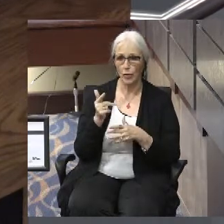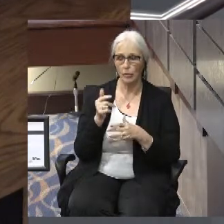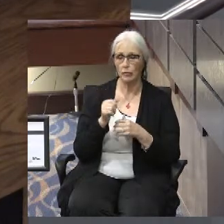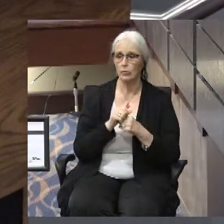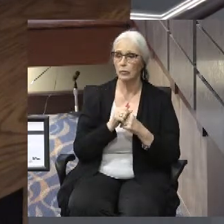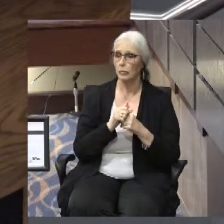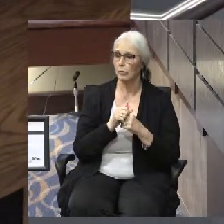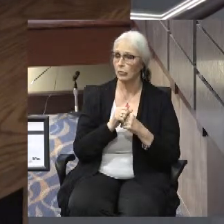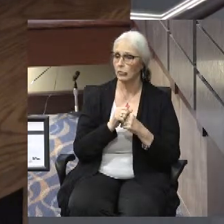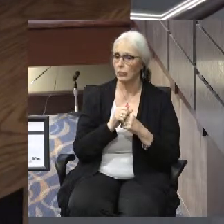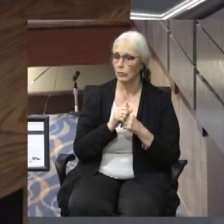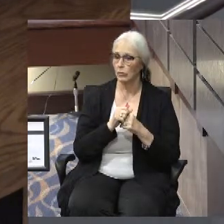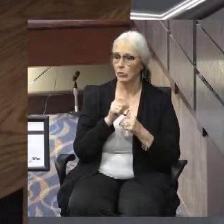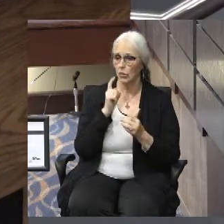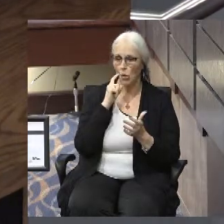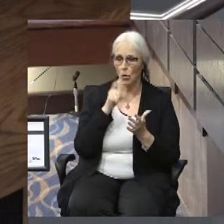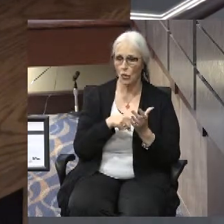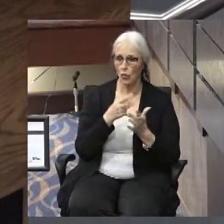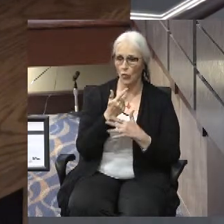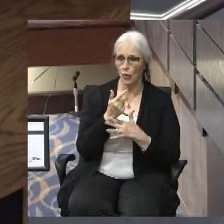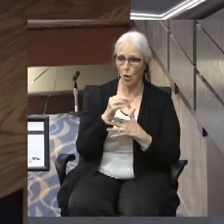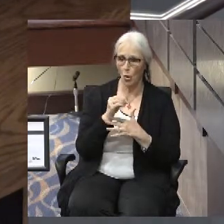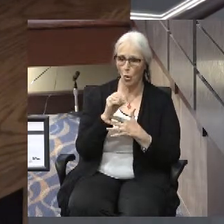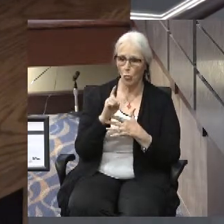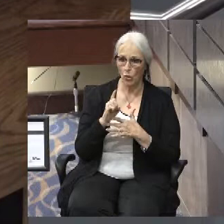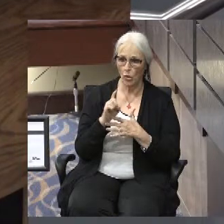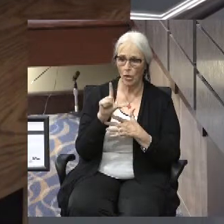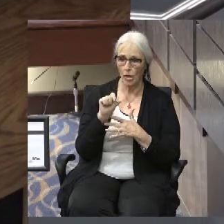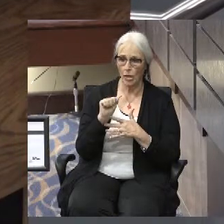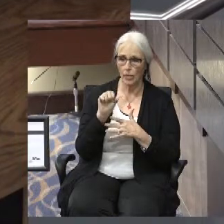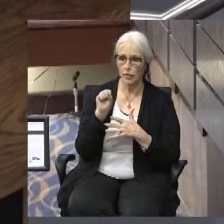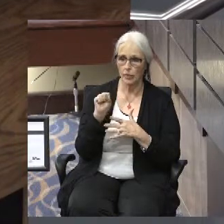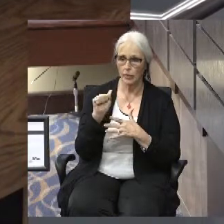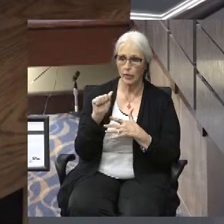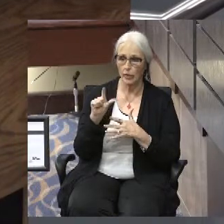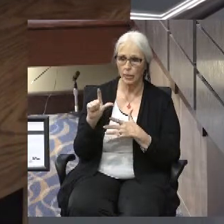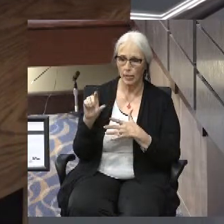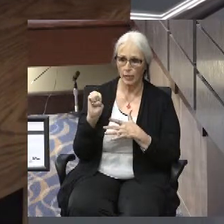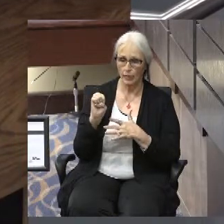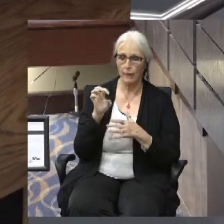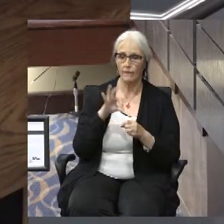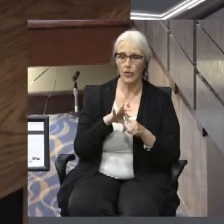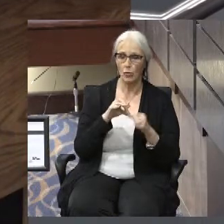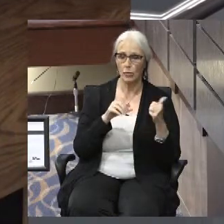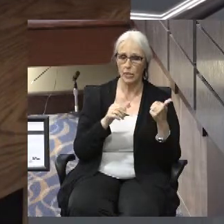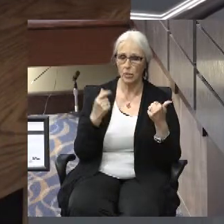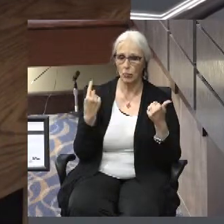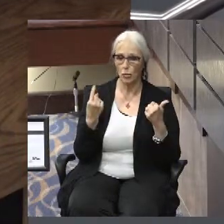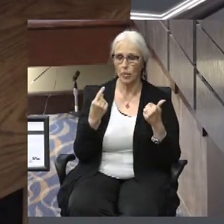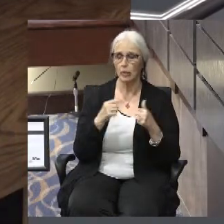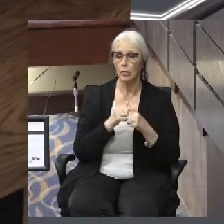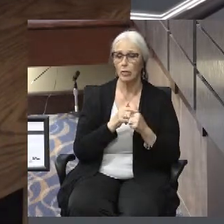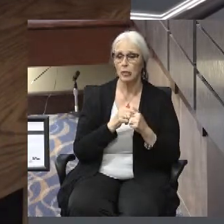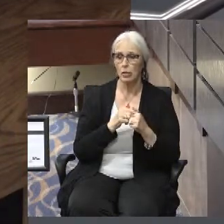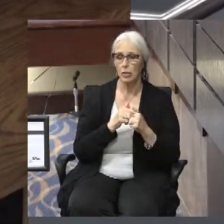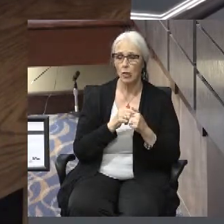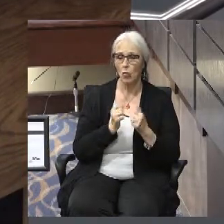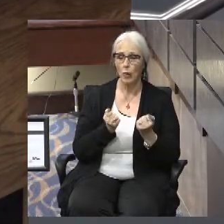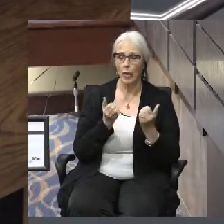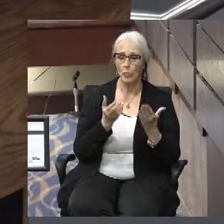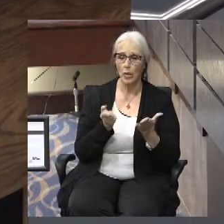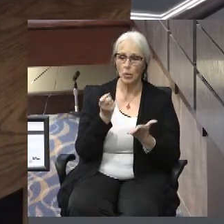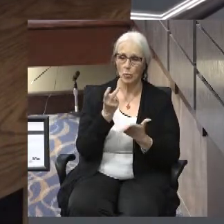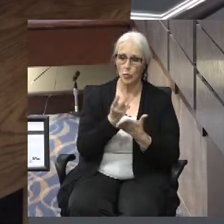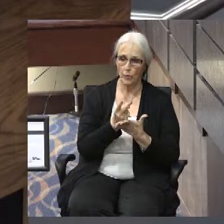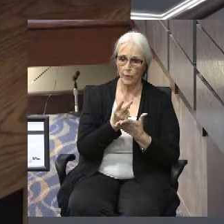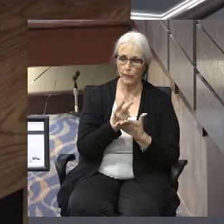Edition, known as 1301 LaSalle Avenue. By a vote of 10-1, Plan Commission recommended approval of the request based on the